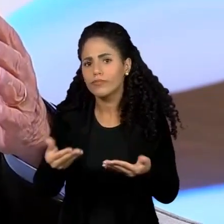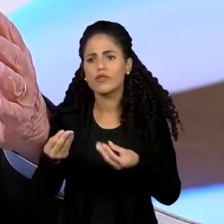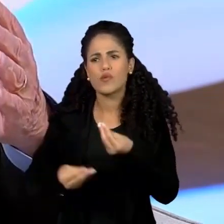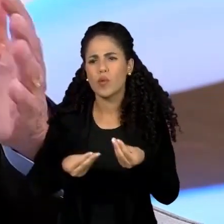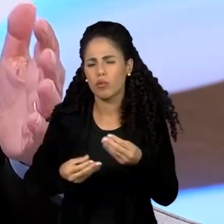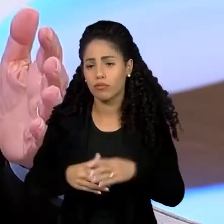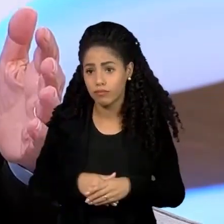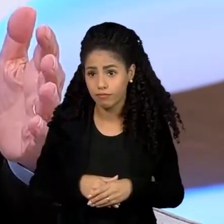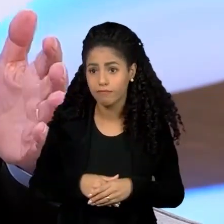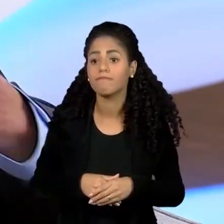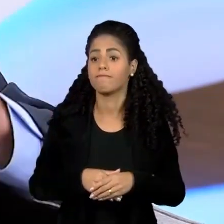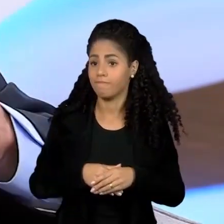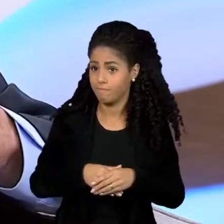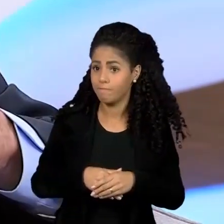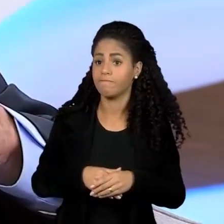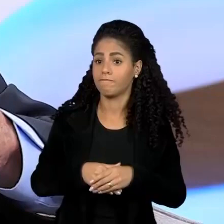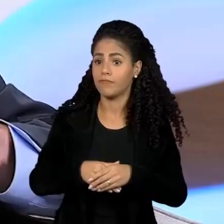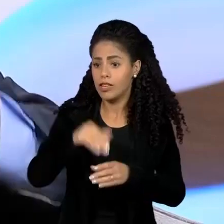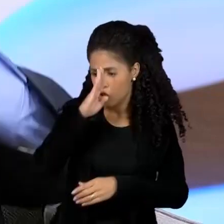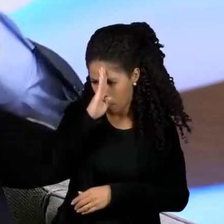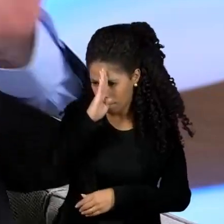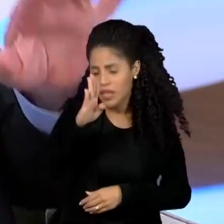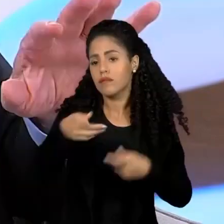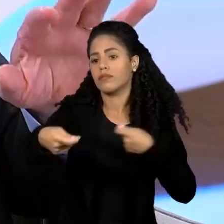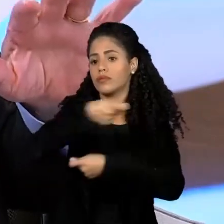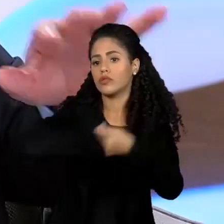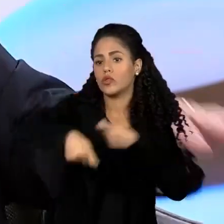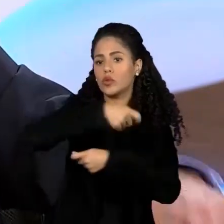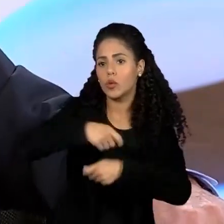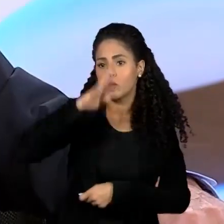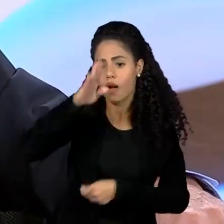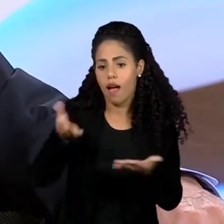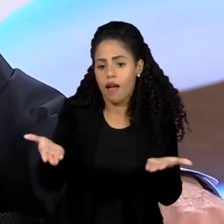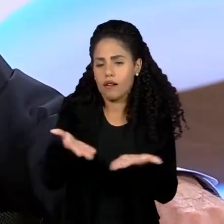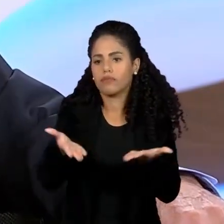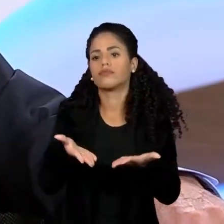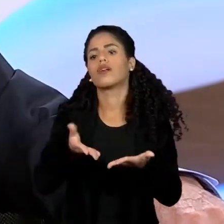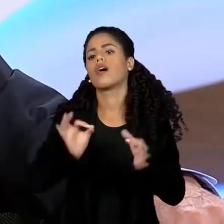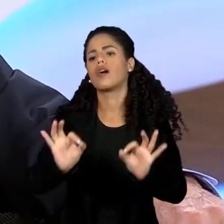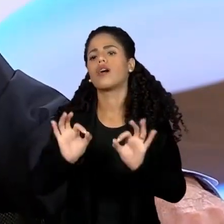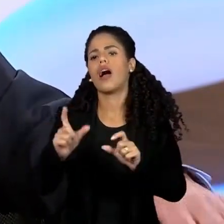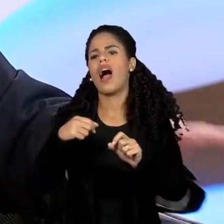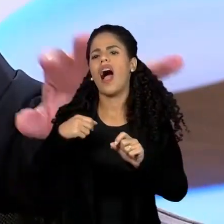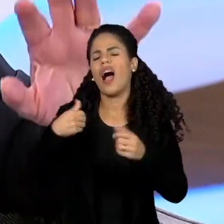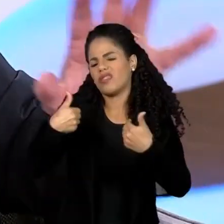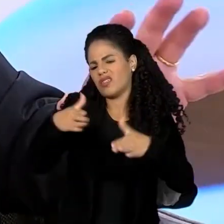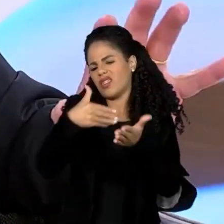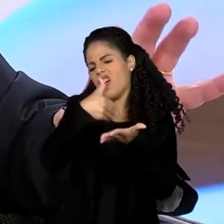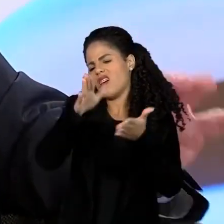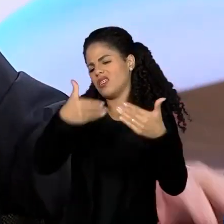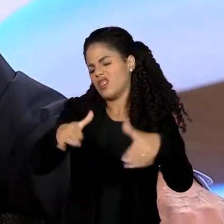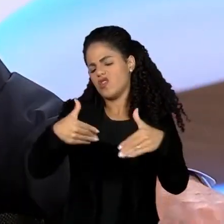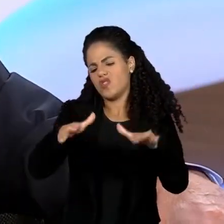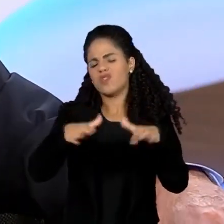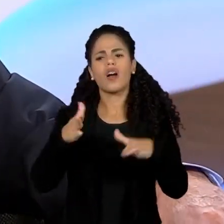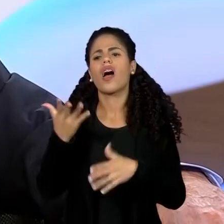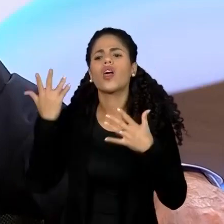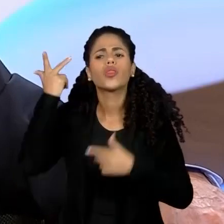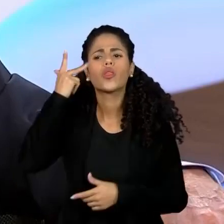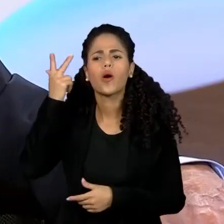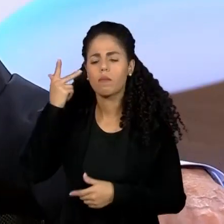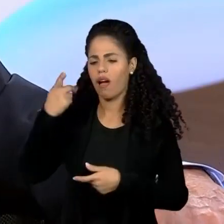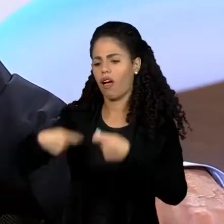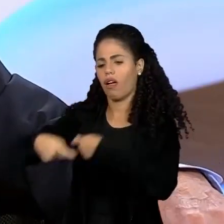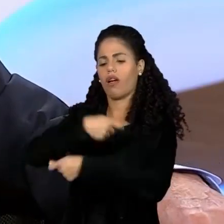misunderstand principles of market economics and say, leave it to the market. Market works good in some areas, but in the area